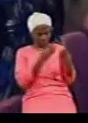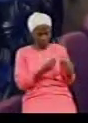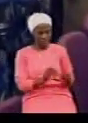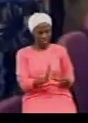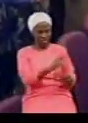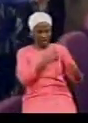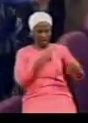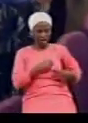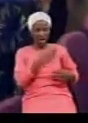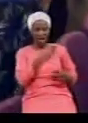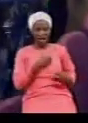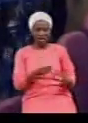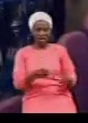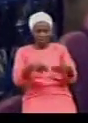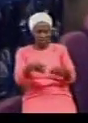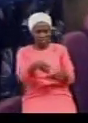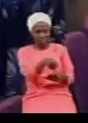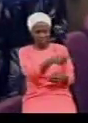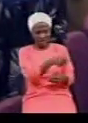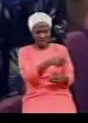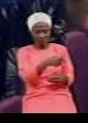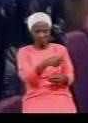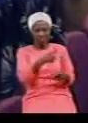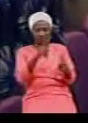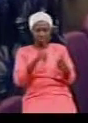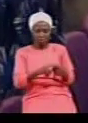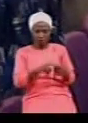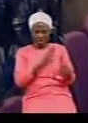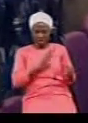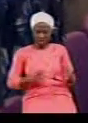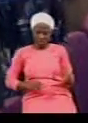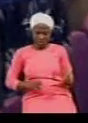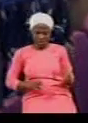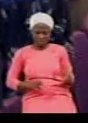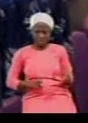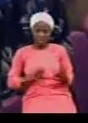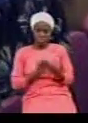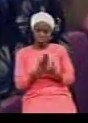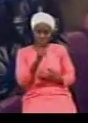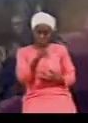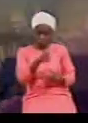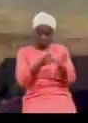them to Christ through you in Jesus' name.